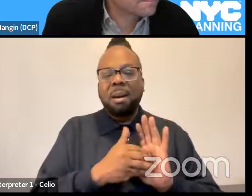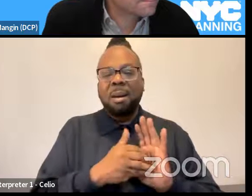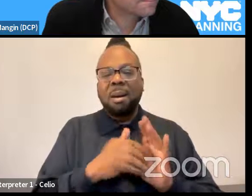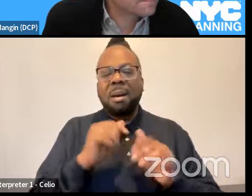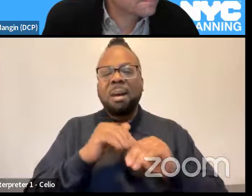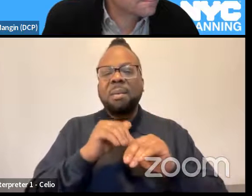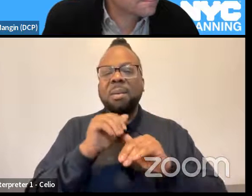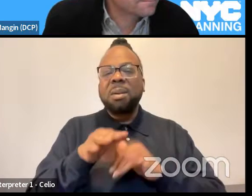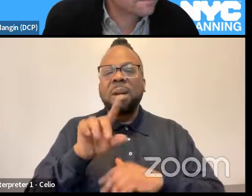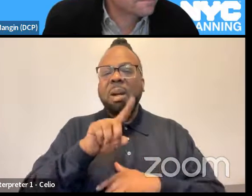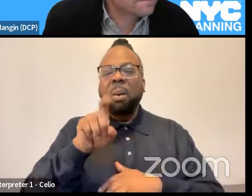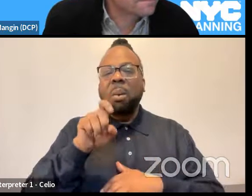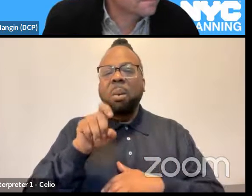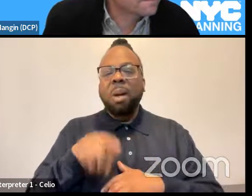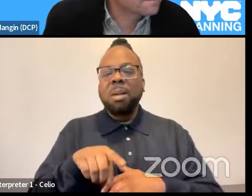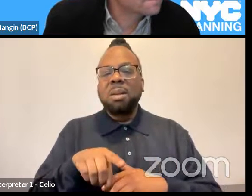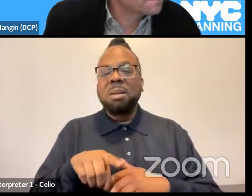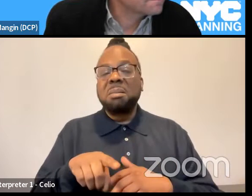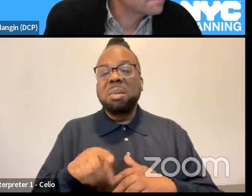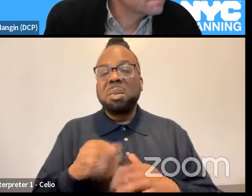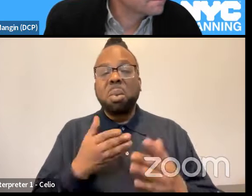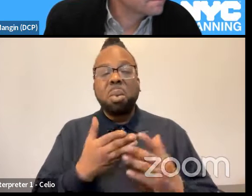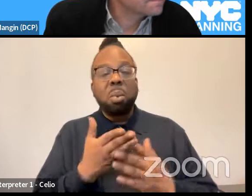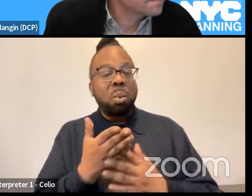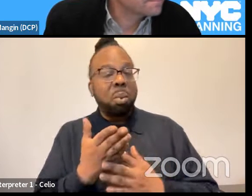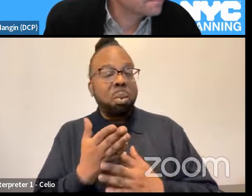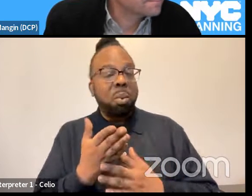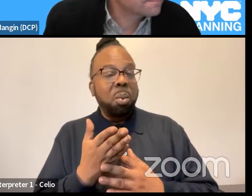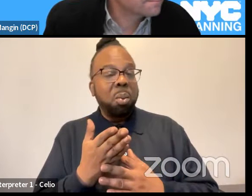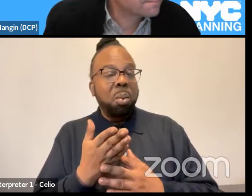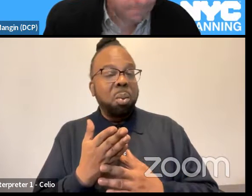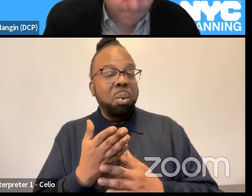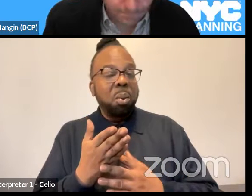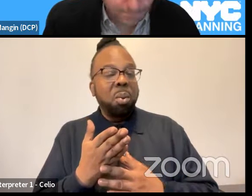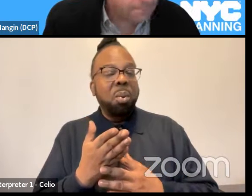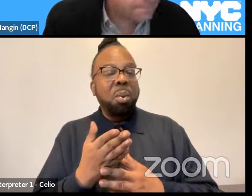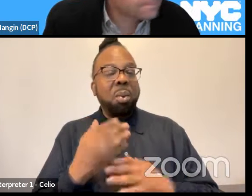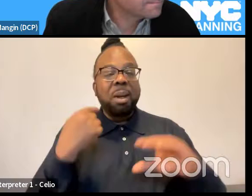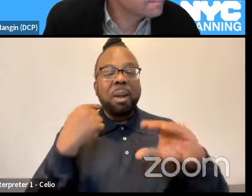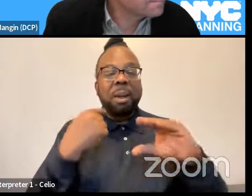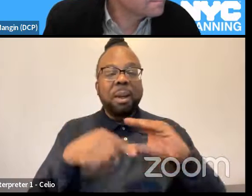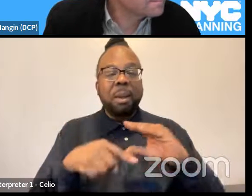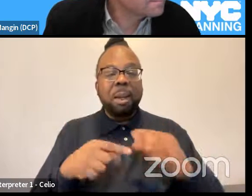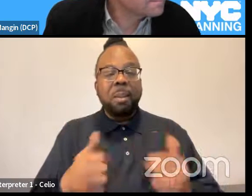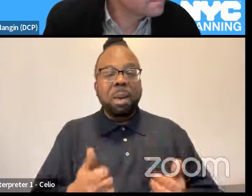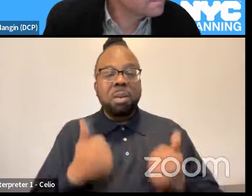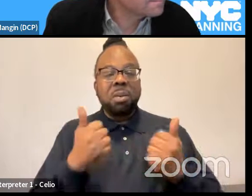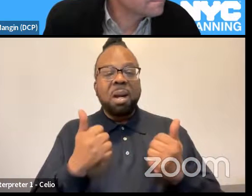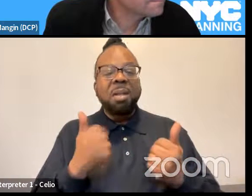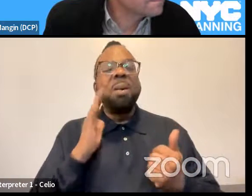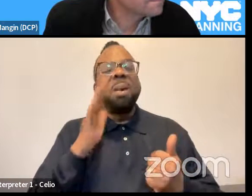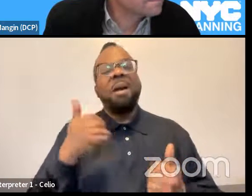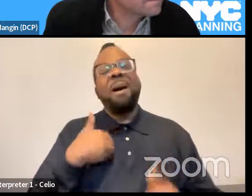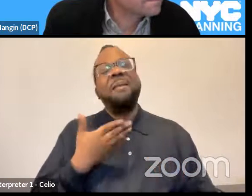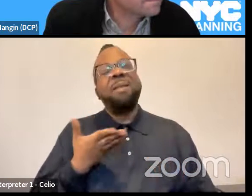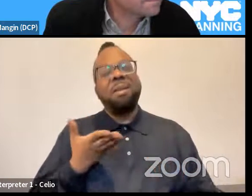us questions even through our email address. So you'll have that there.